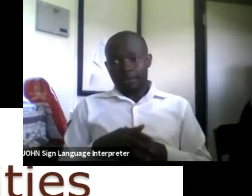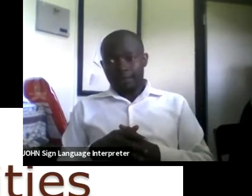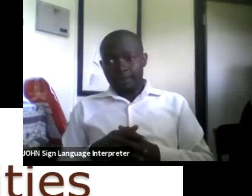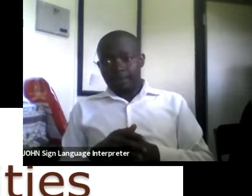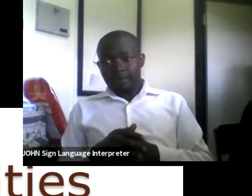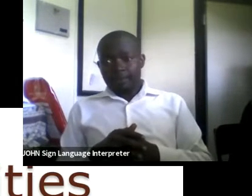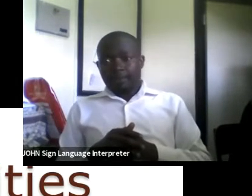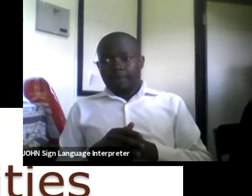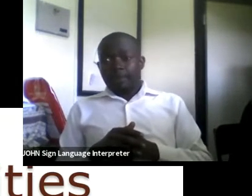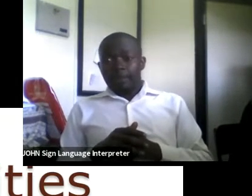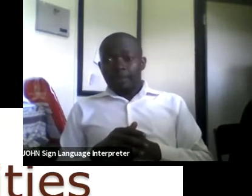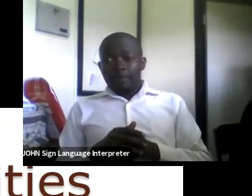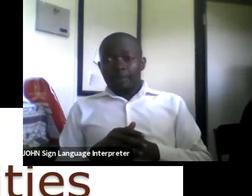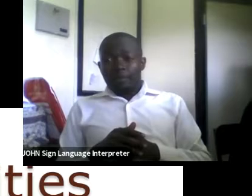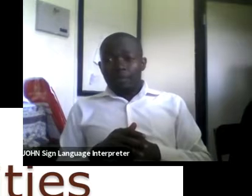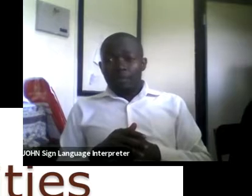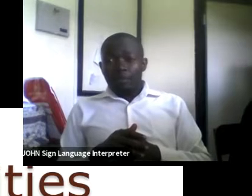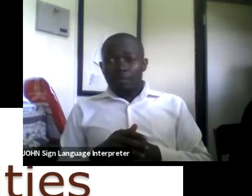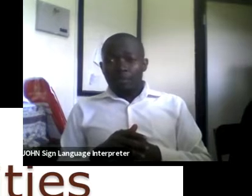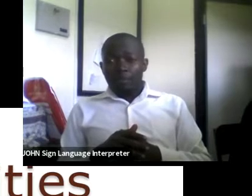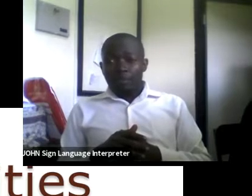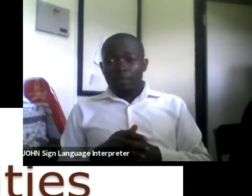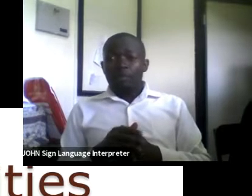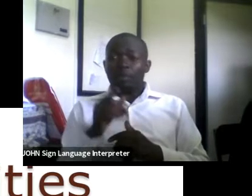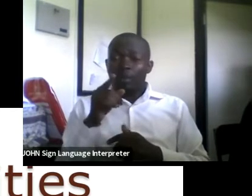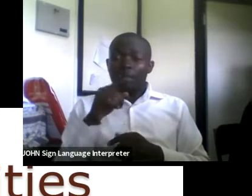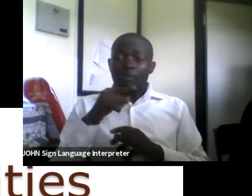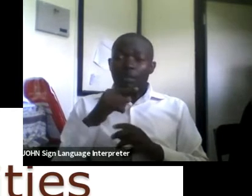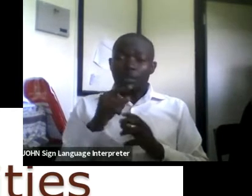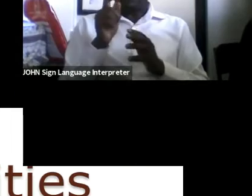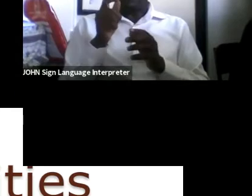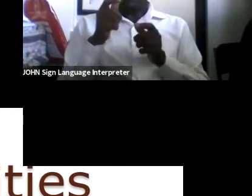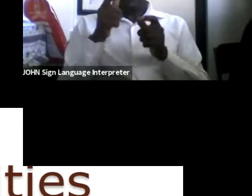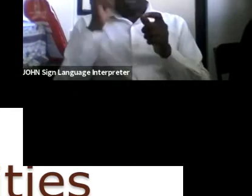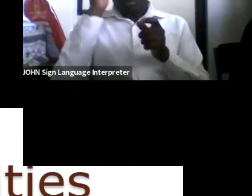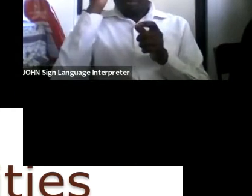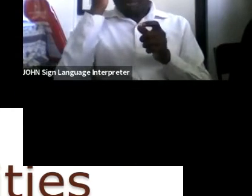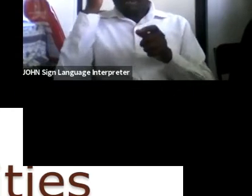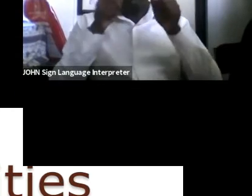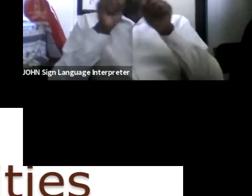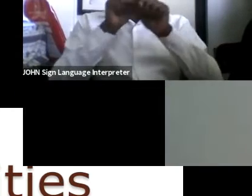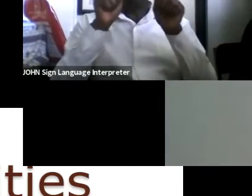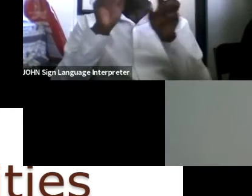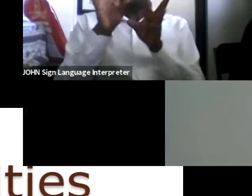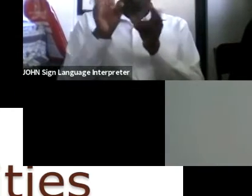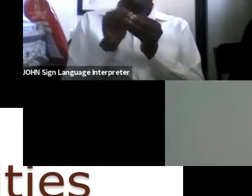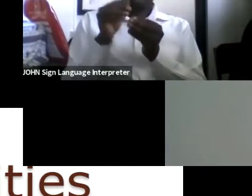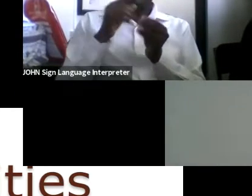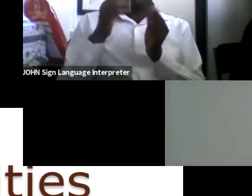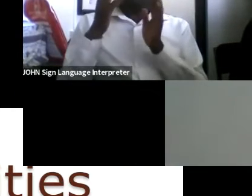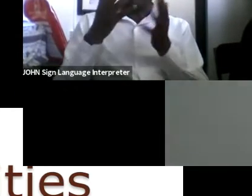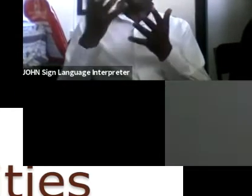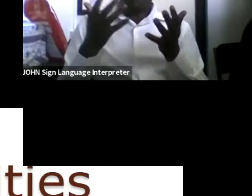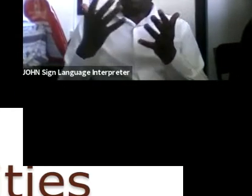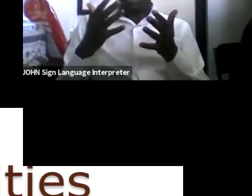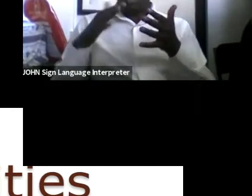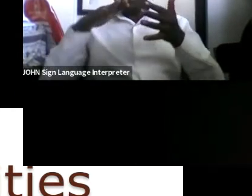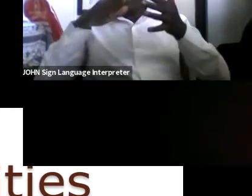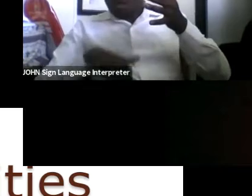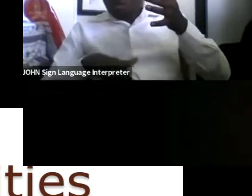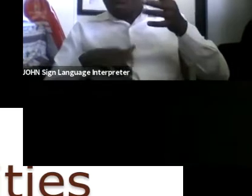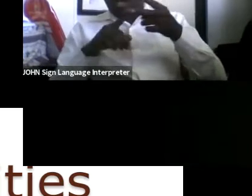We, while writing the policy paper, has been very much looking at the lower and middle income